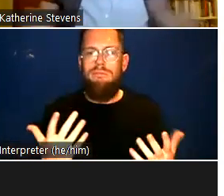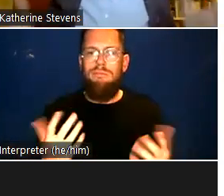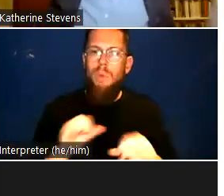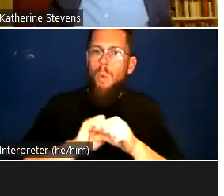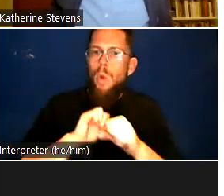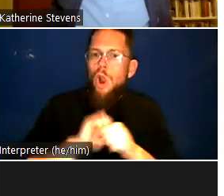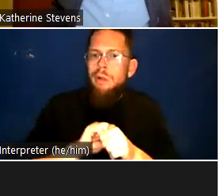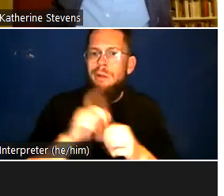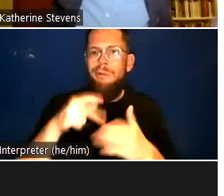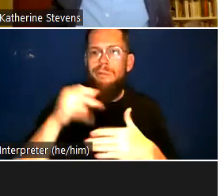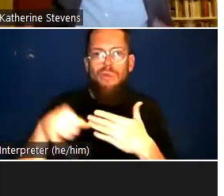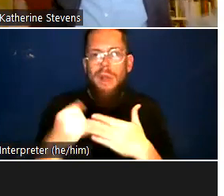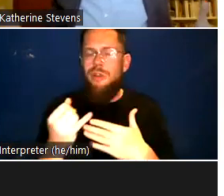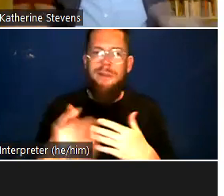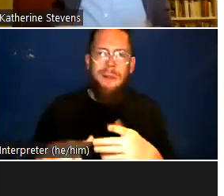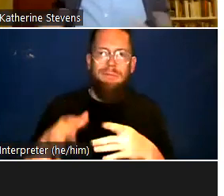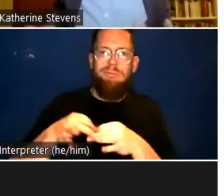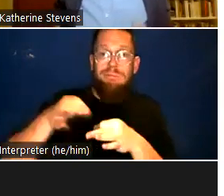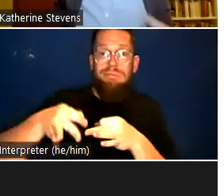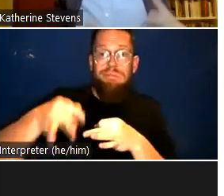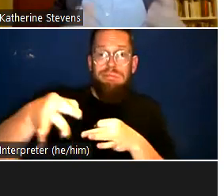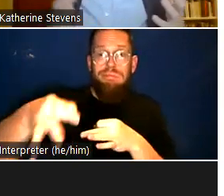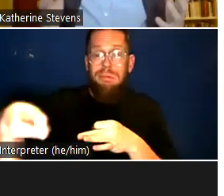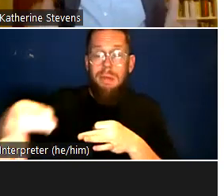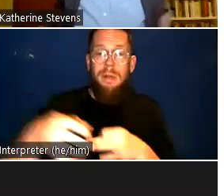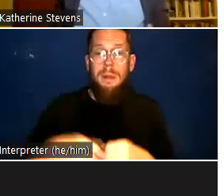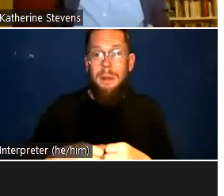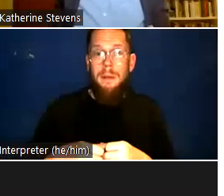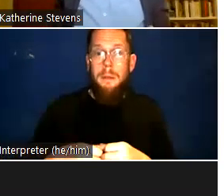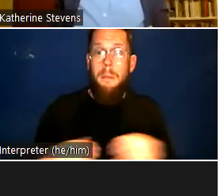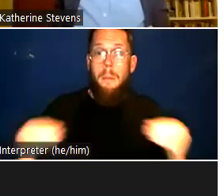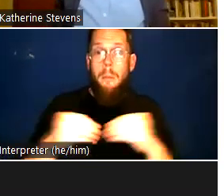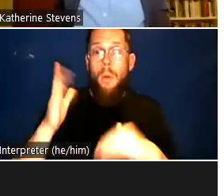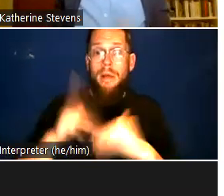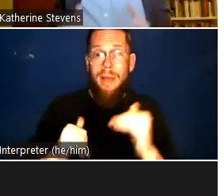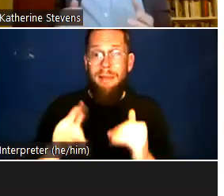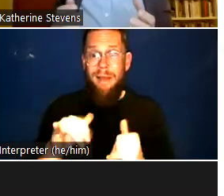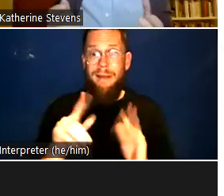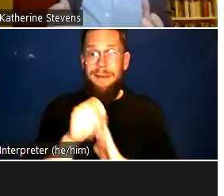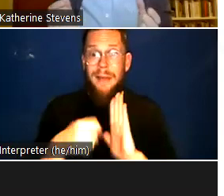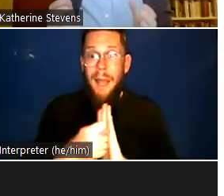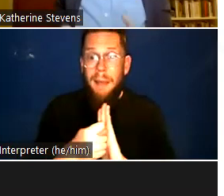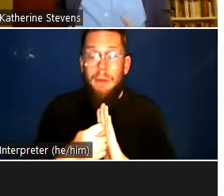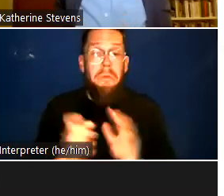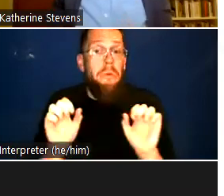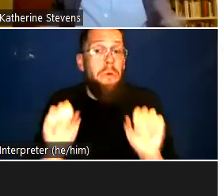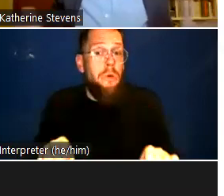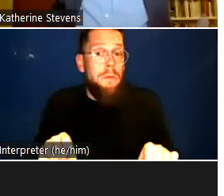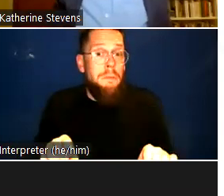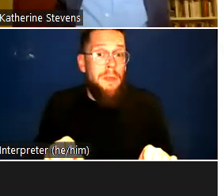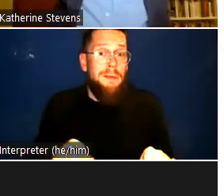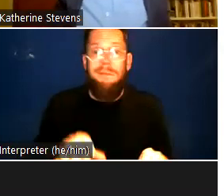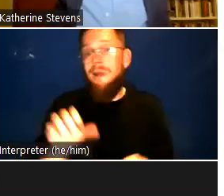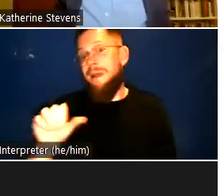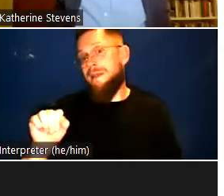for projects that extend beyond the grant period. So maybe you are seeking funds for stage two of a